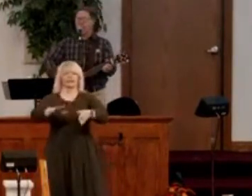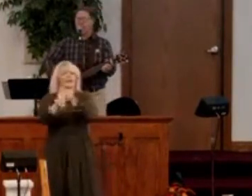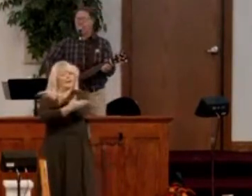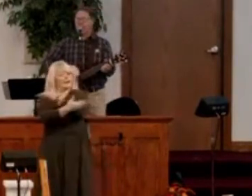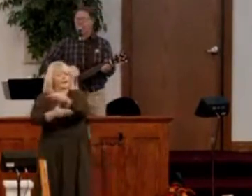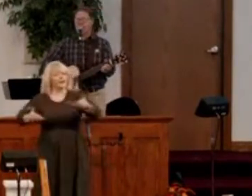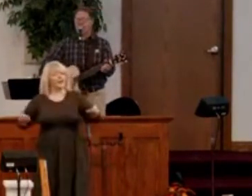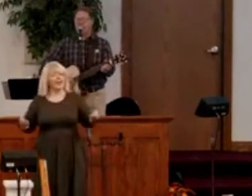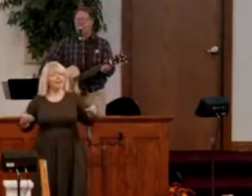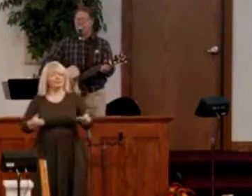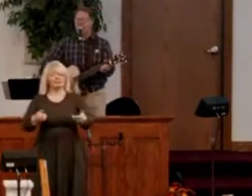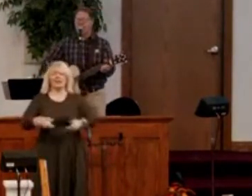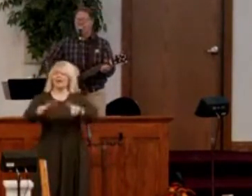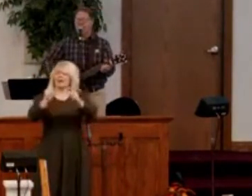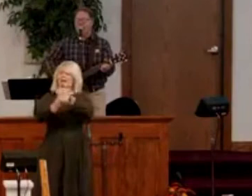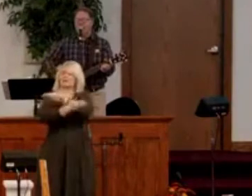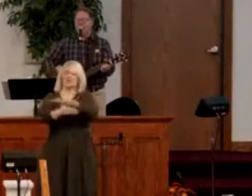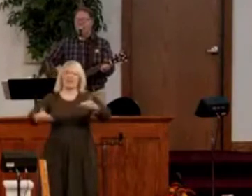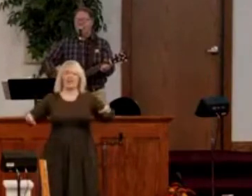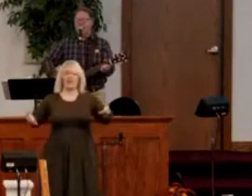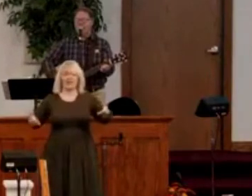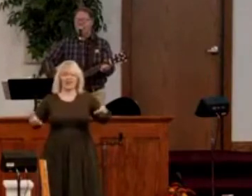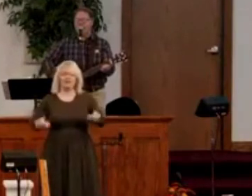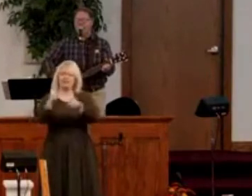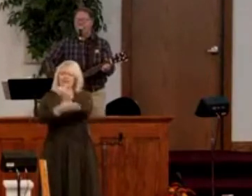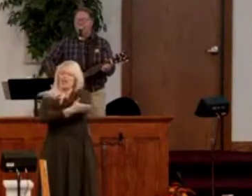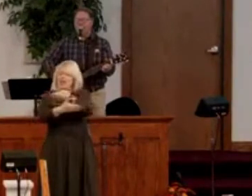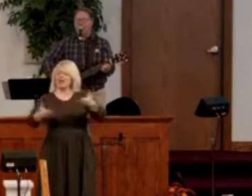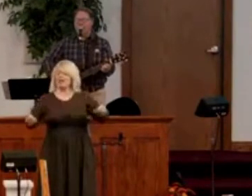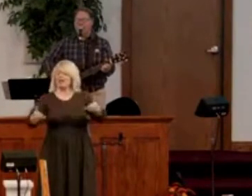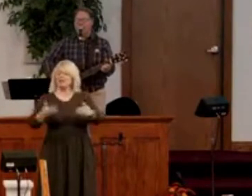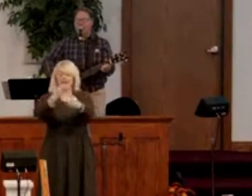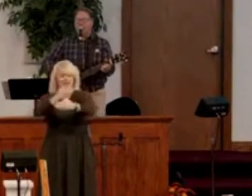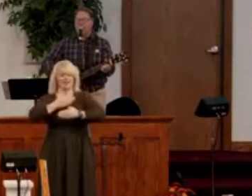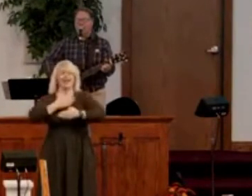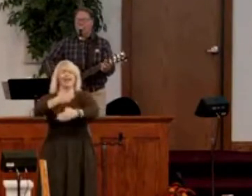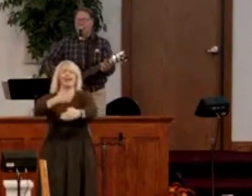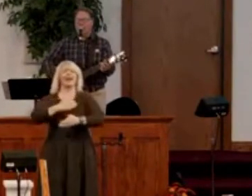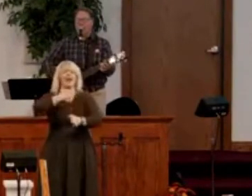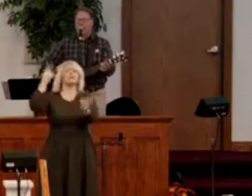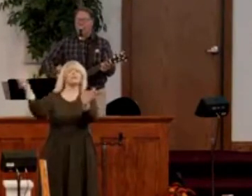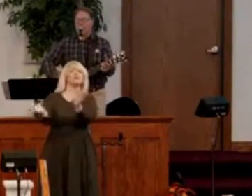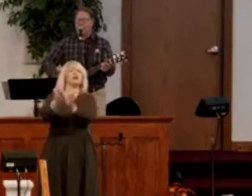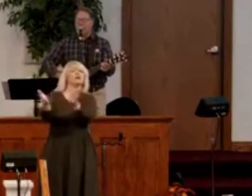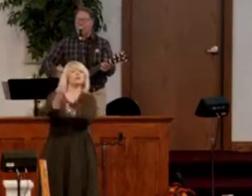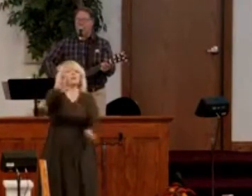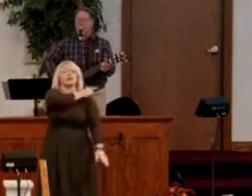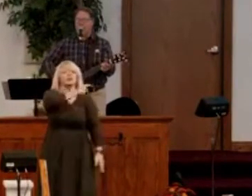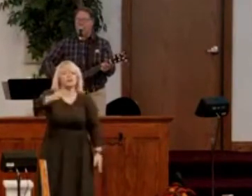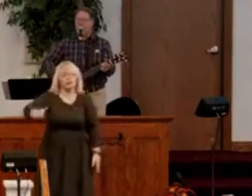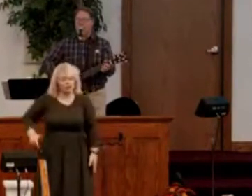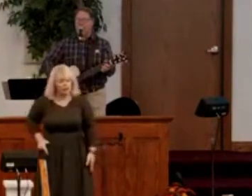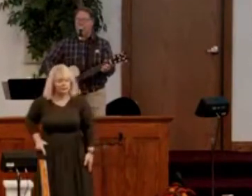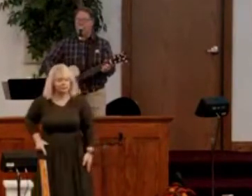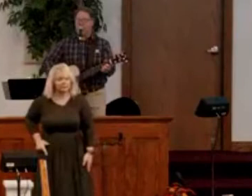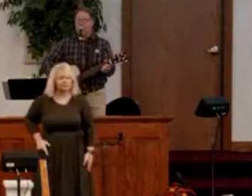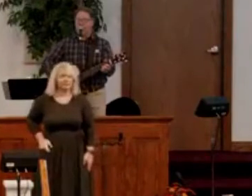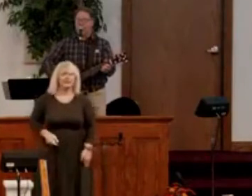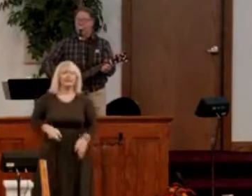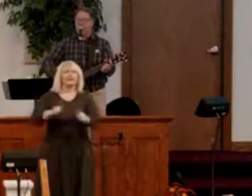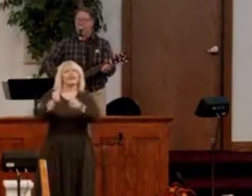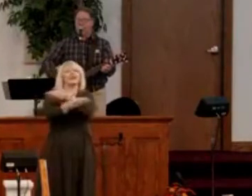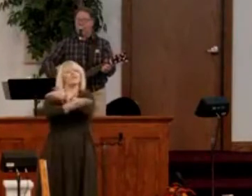Let everything that, everything that, let everything that has breath, praise the Lord.